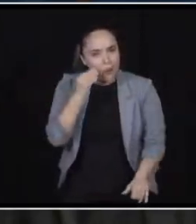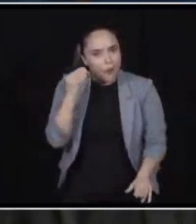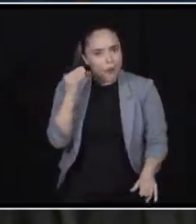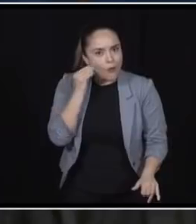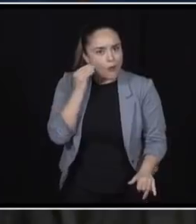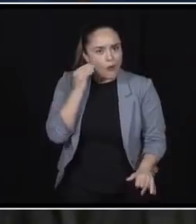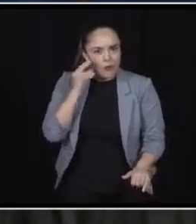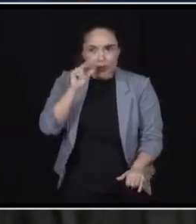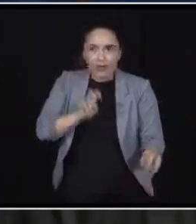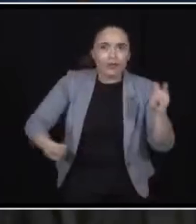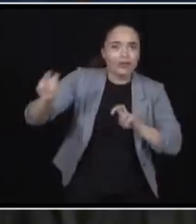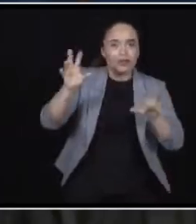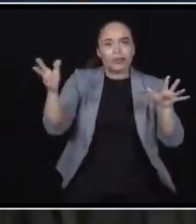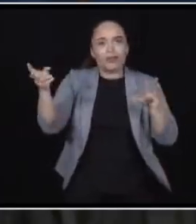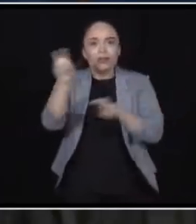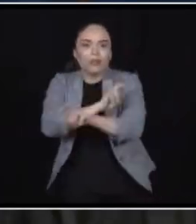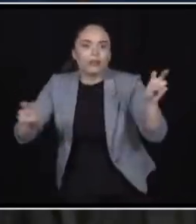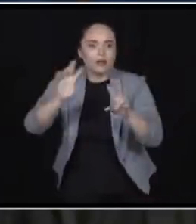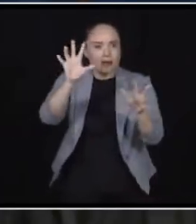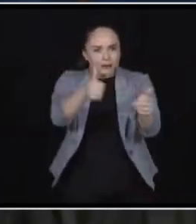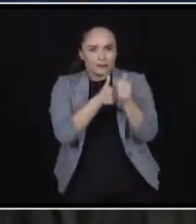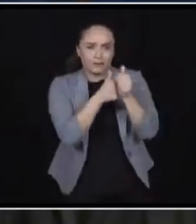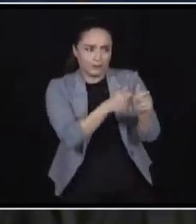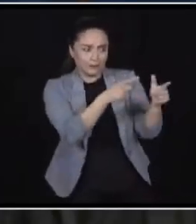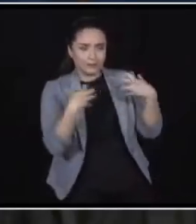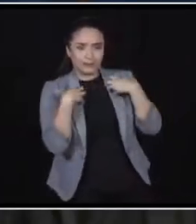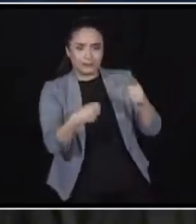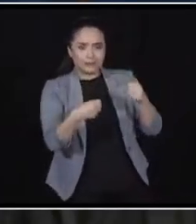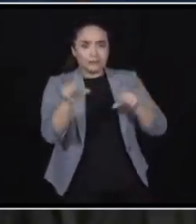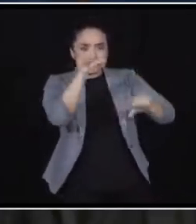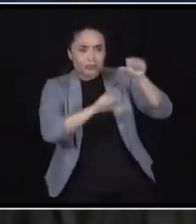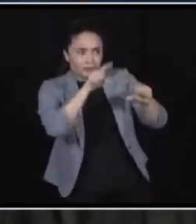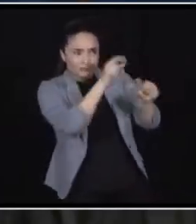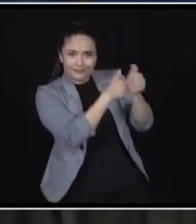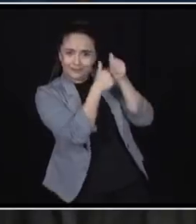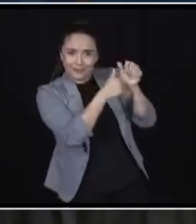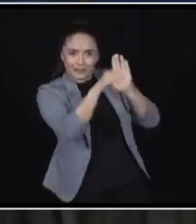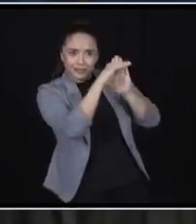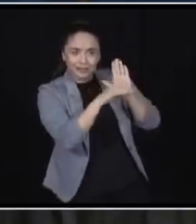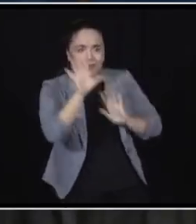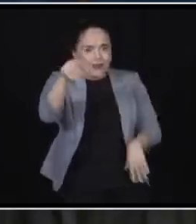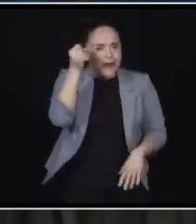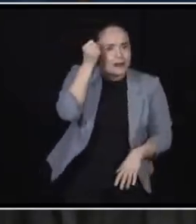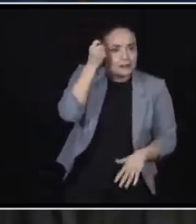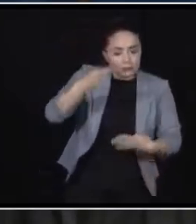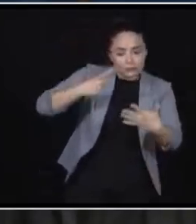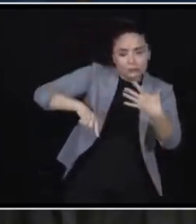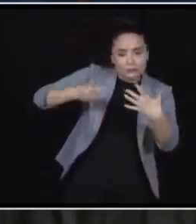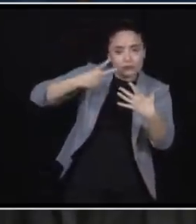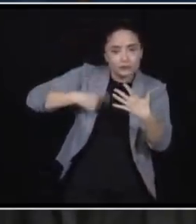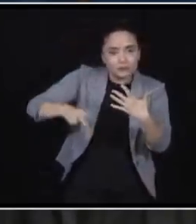it comes to health and science. But the next few weeks will be critical. Right now, we need to do